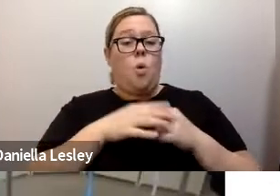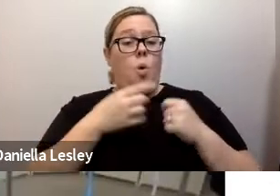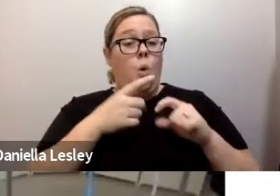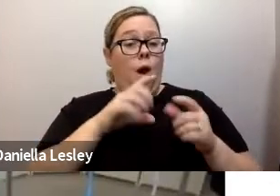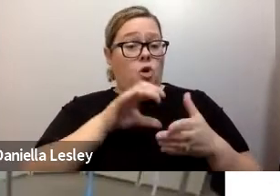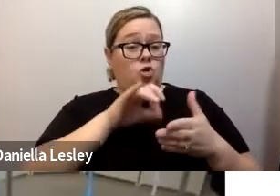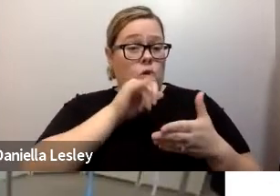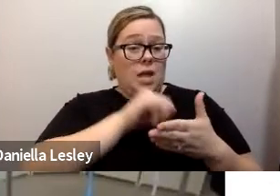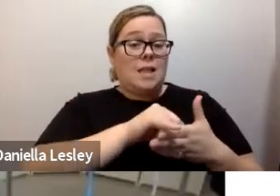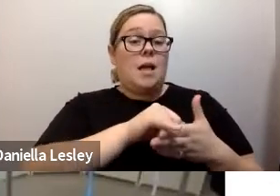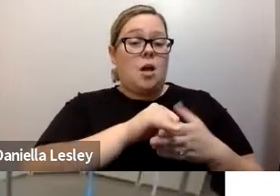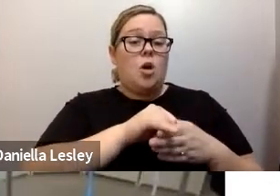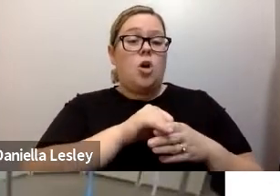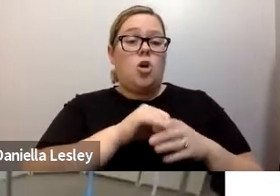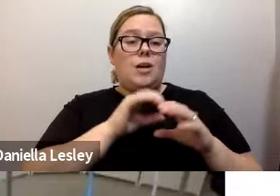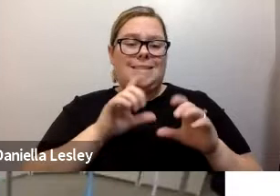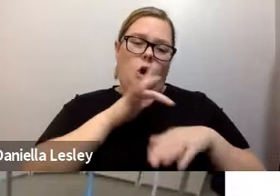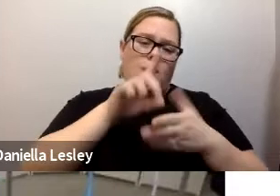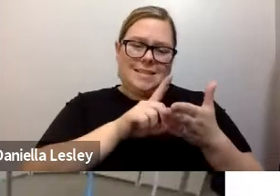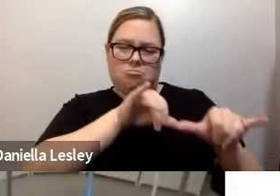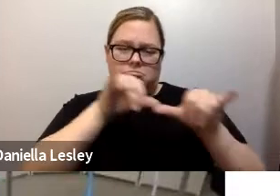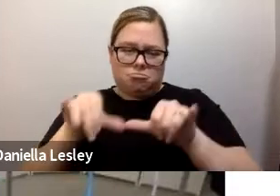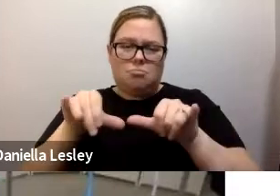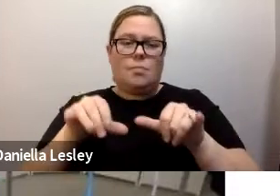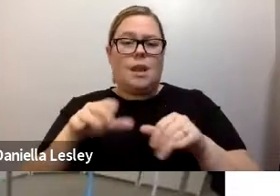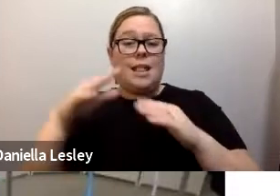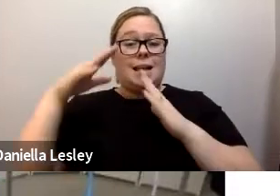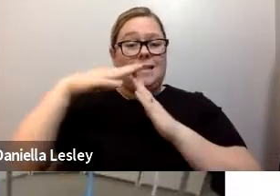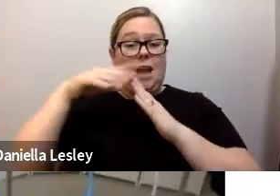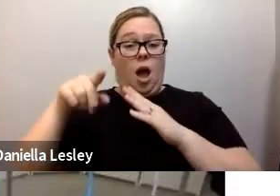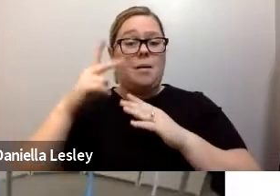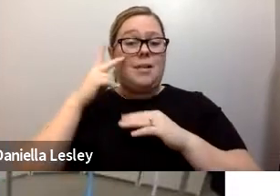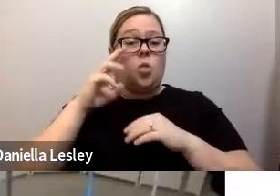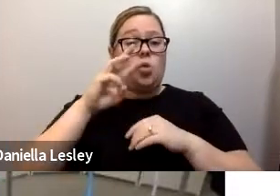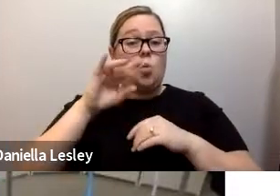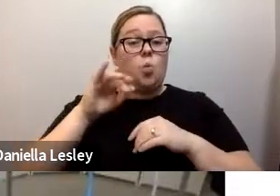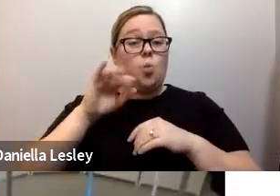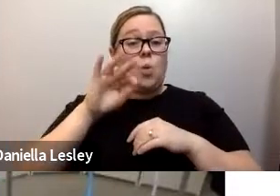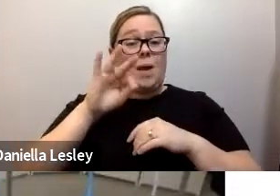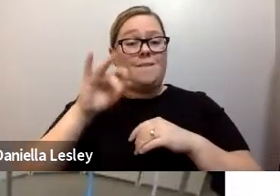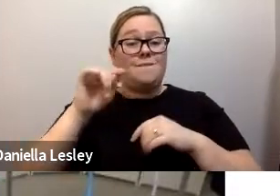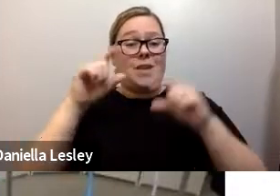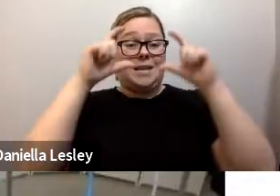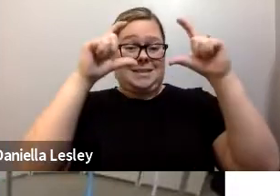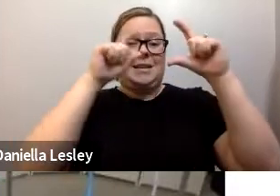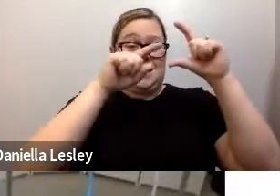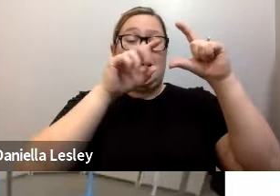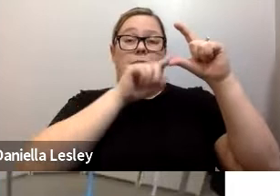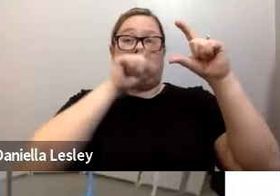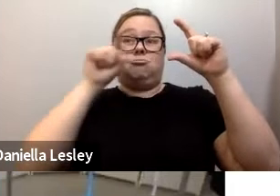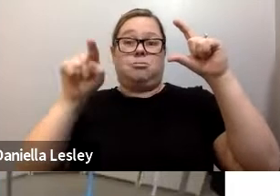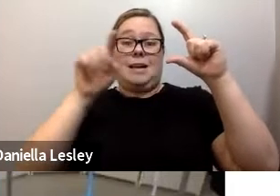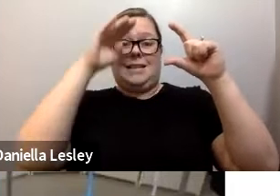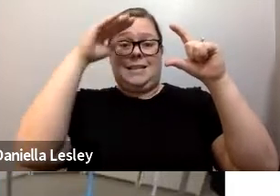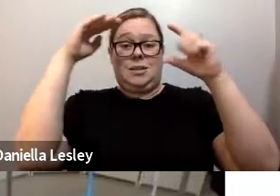design iterations. So here you see on the top, the Wii Fit, which is kind of a starting point. On the top right, you see where we